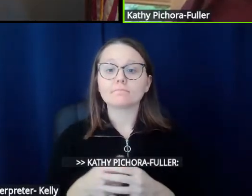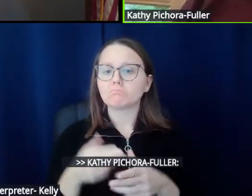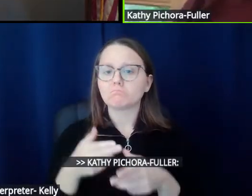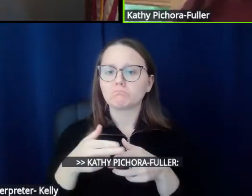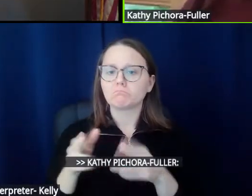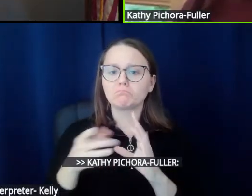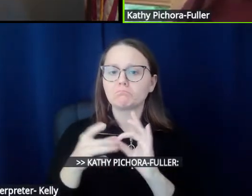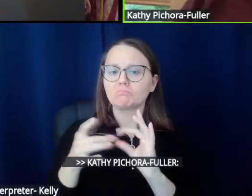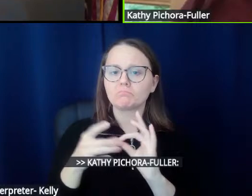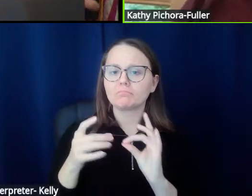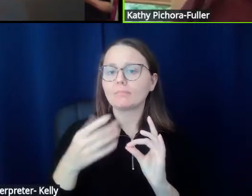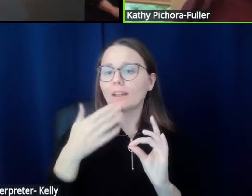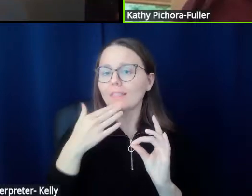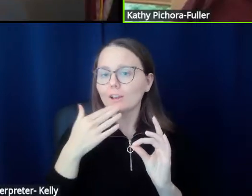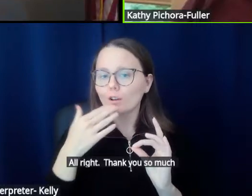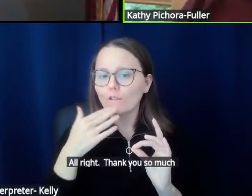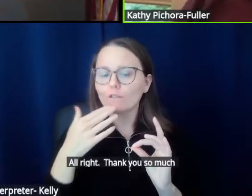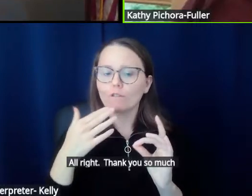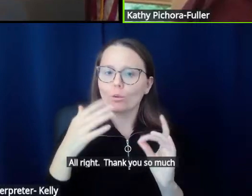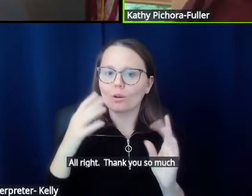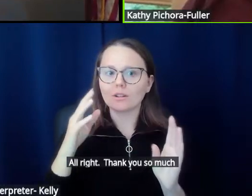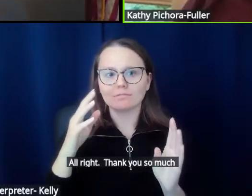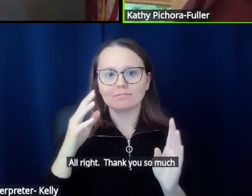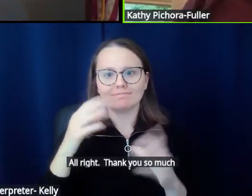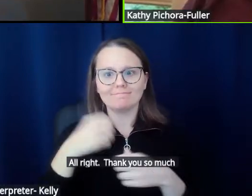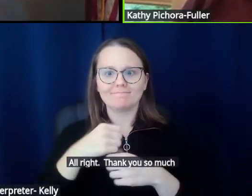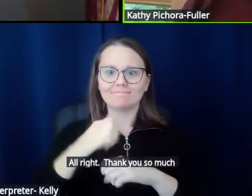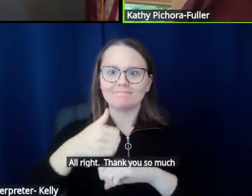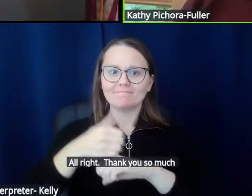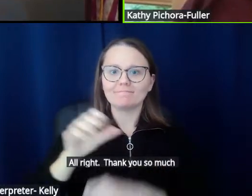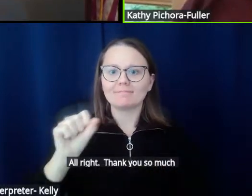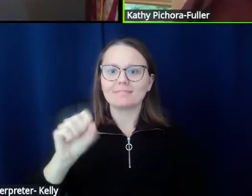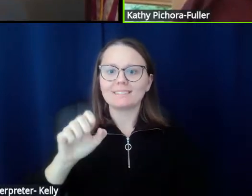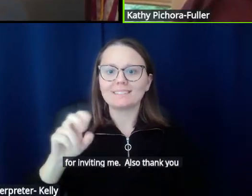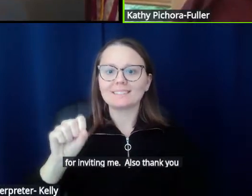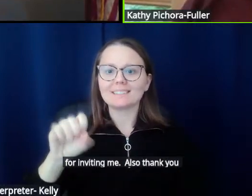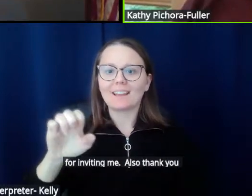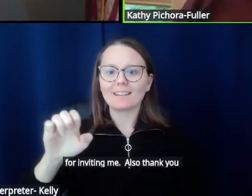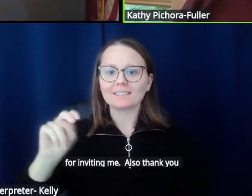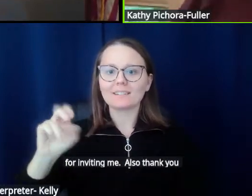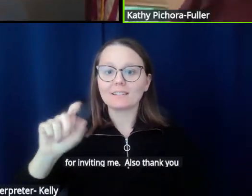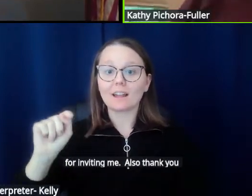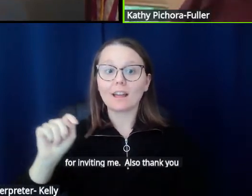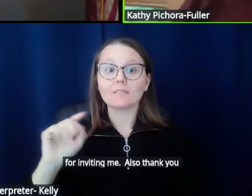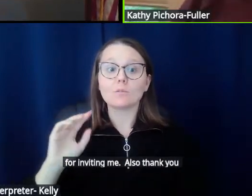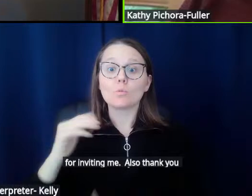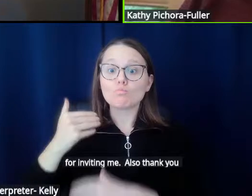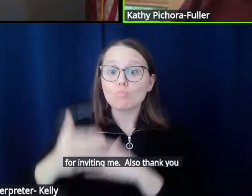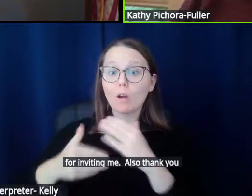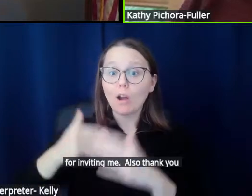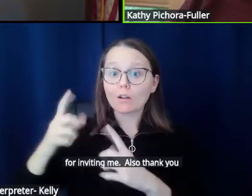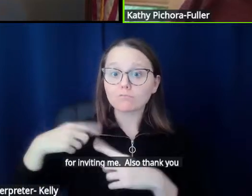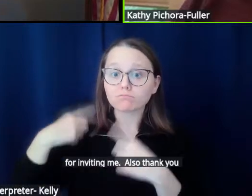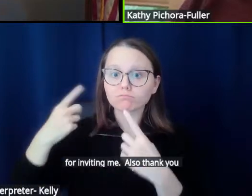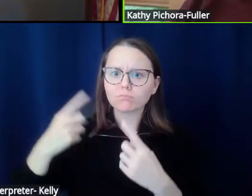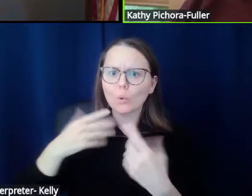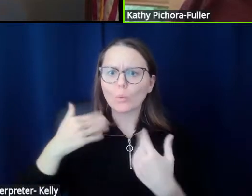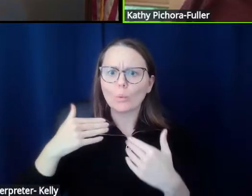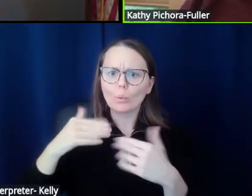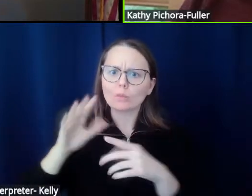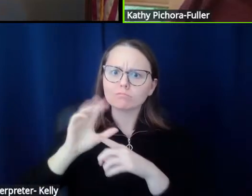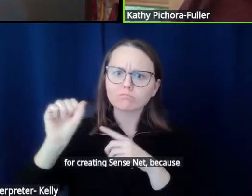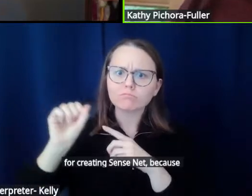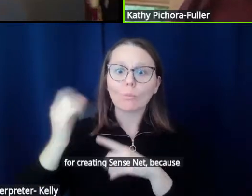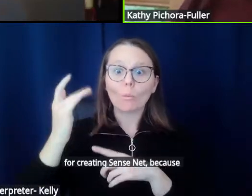top, also thank you for creating SenseNet, because I think much of the progress we've made has been accelerated because of